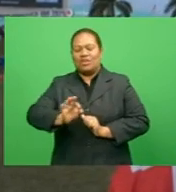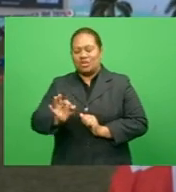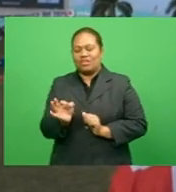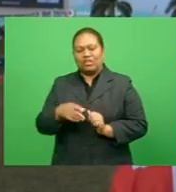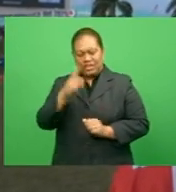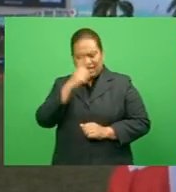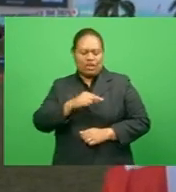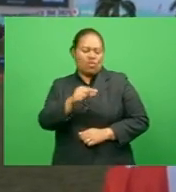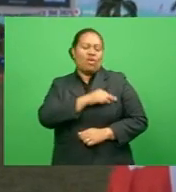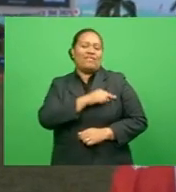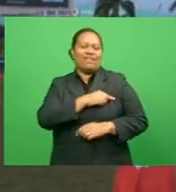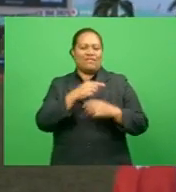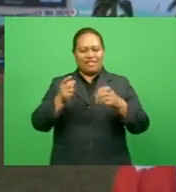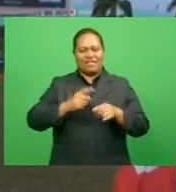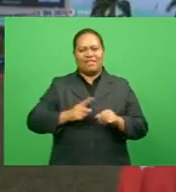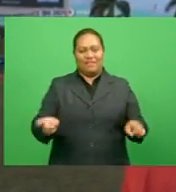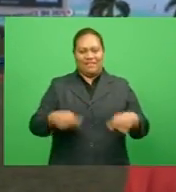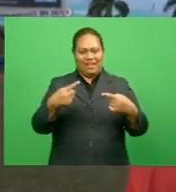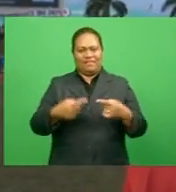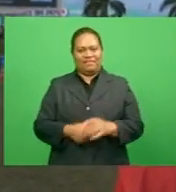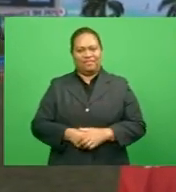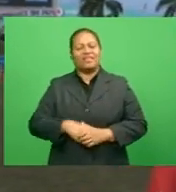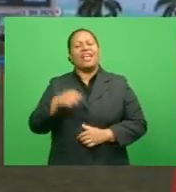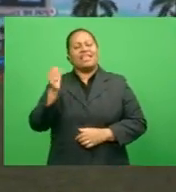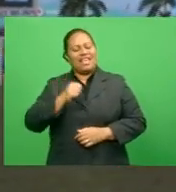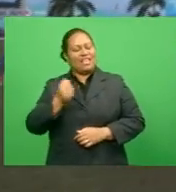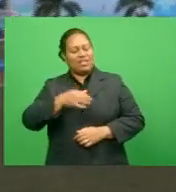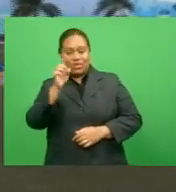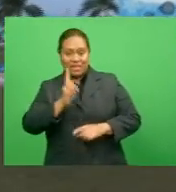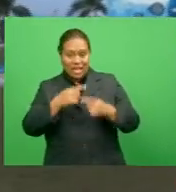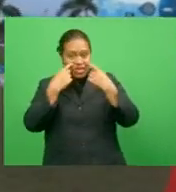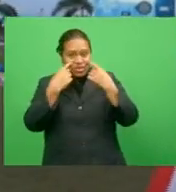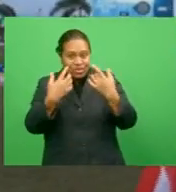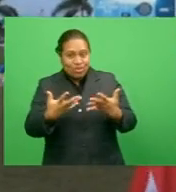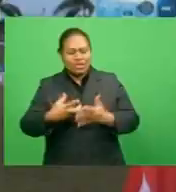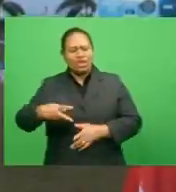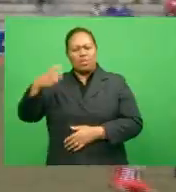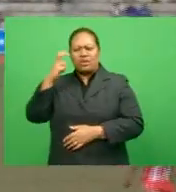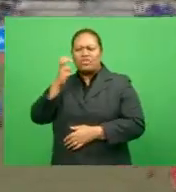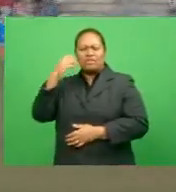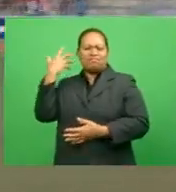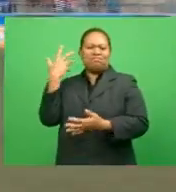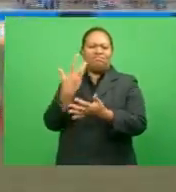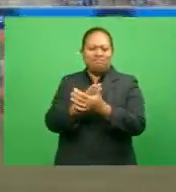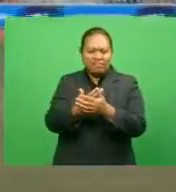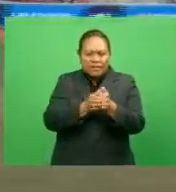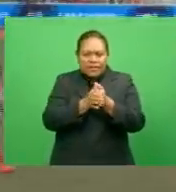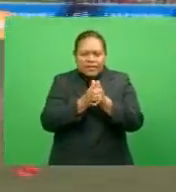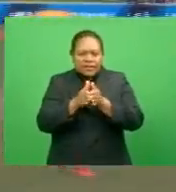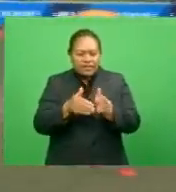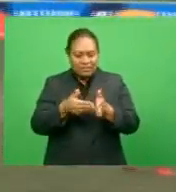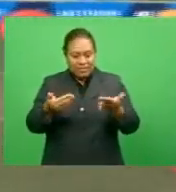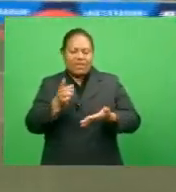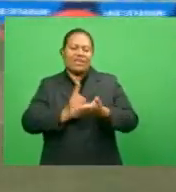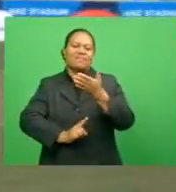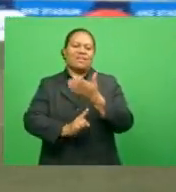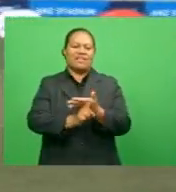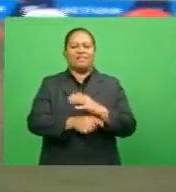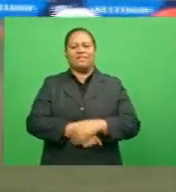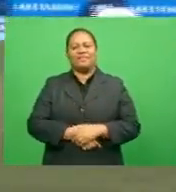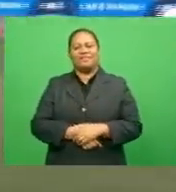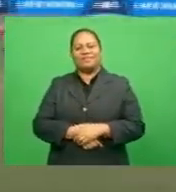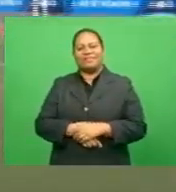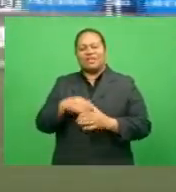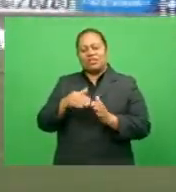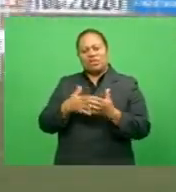for the final. And I think this is the one that we were training and we was looking for. According to Blue skipper Zibra Sahib, lapse